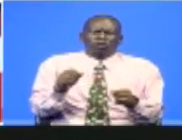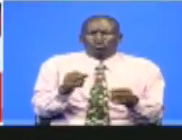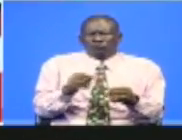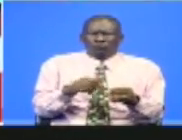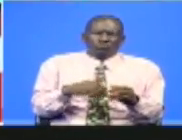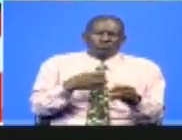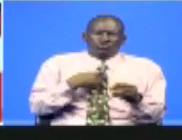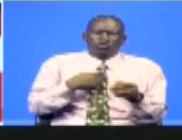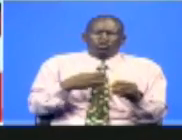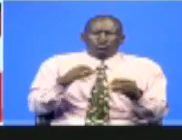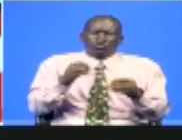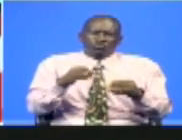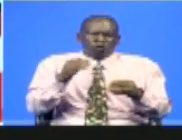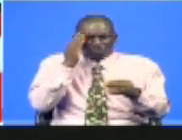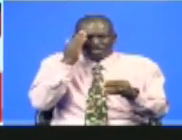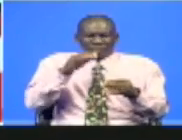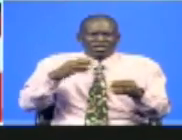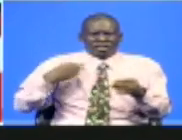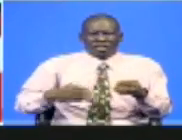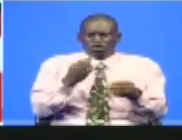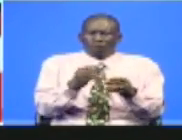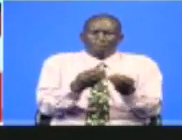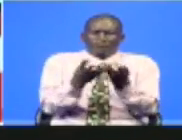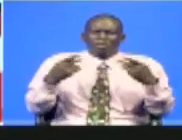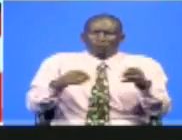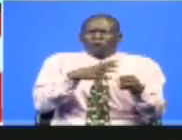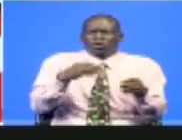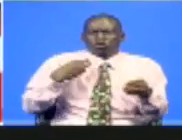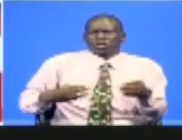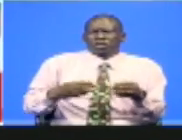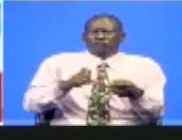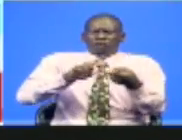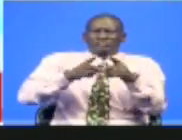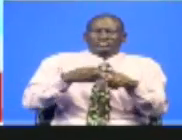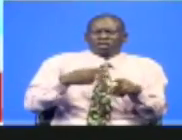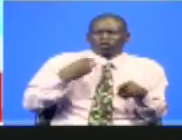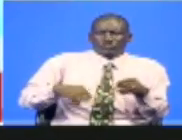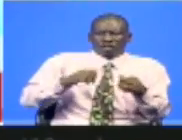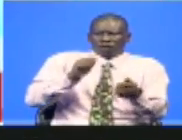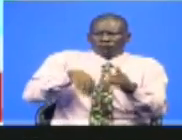wachezaji wengi sana wanaenda China, kumaanisha pia tuwezi sema standard ya mpira ya China iko chini.